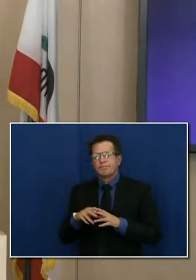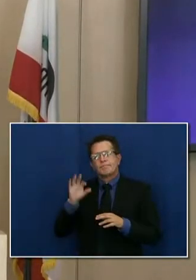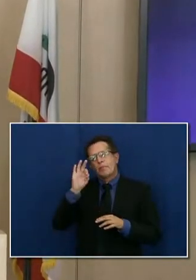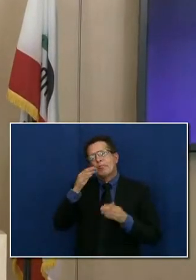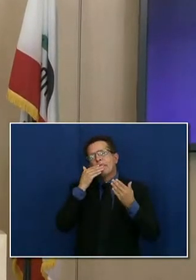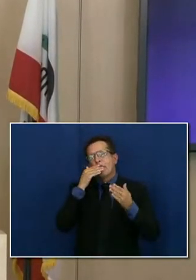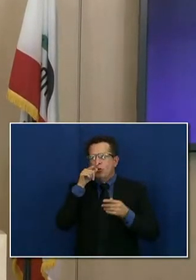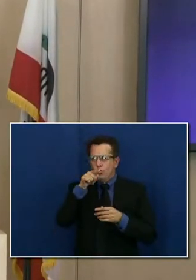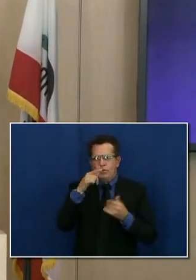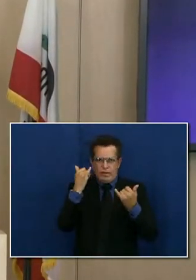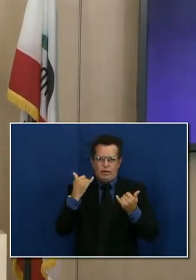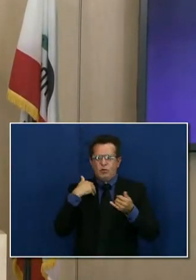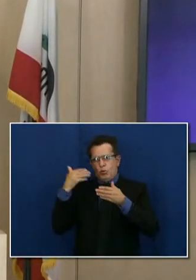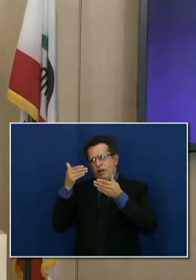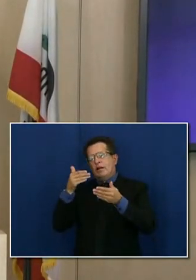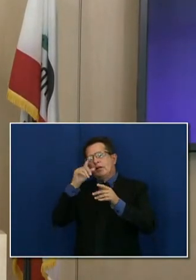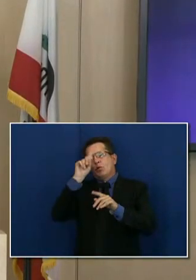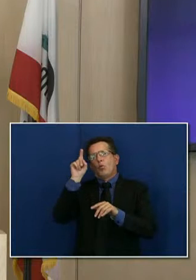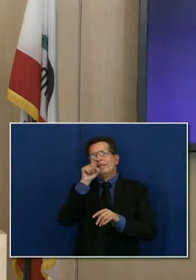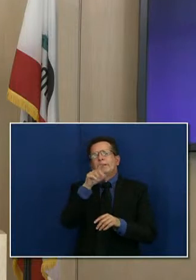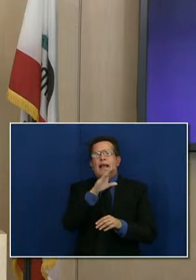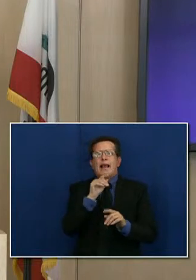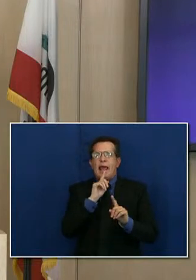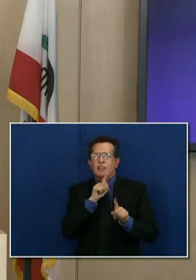Thank you, Dr. Wooden. We'll get right into the questions.